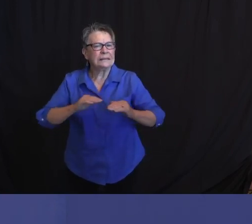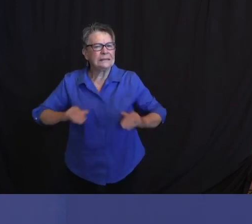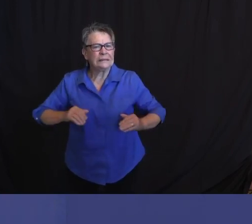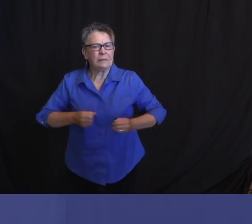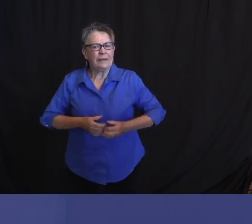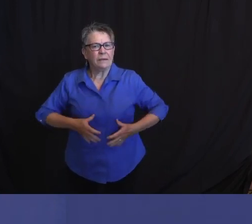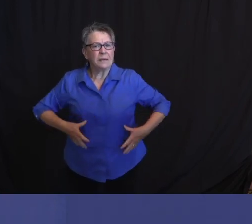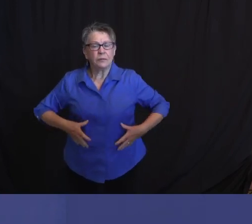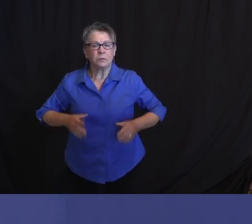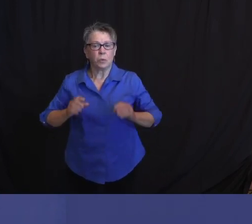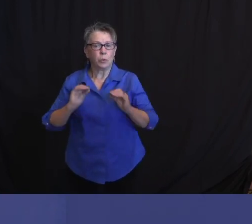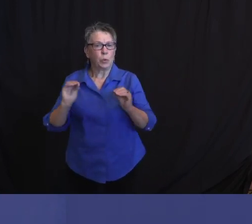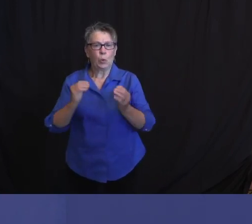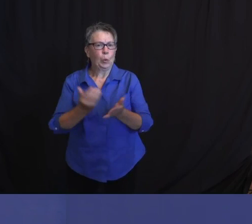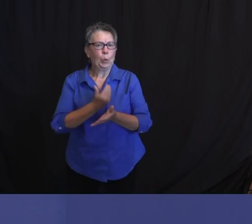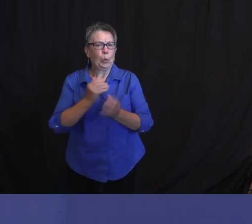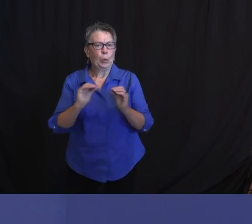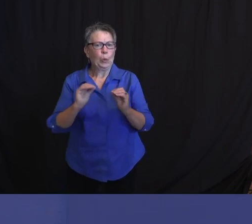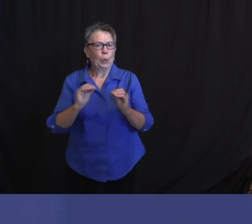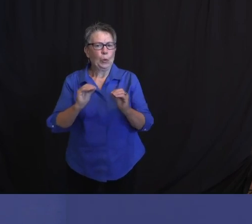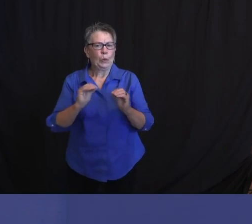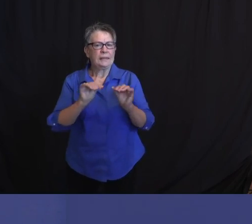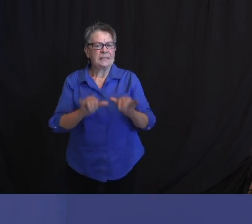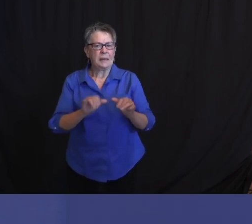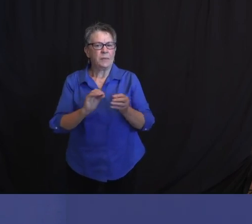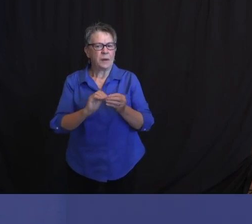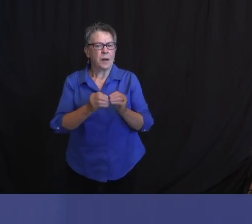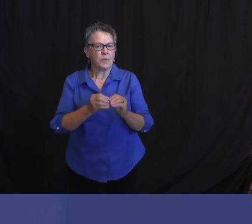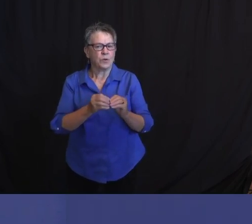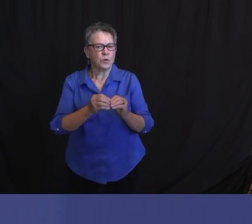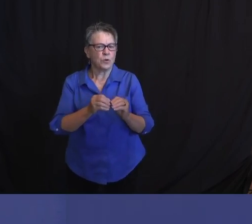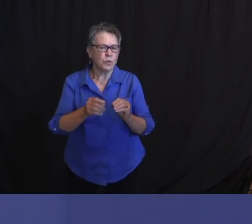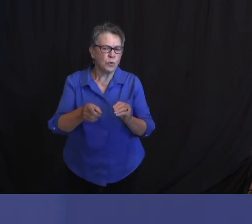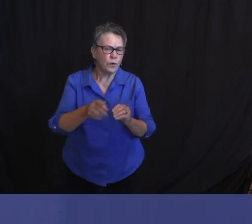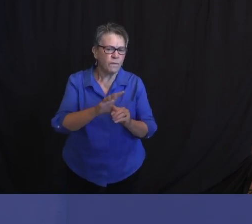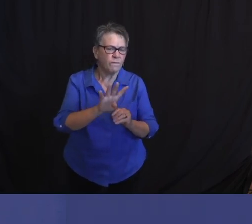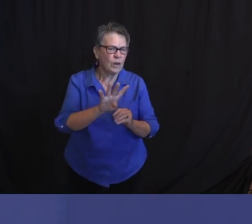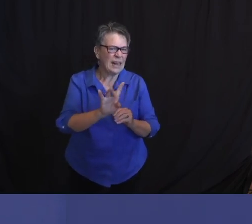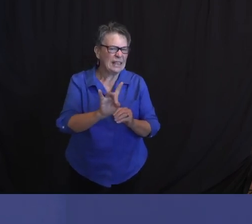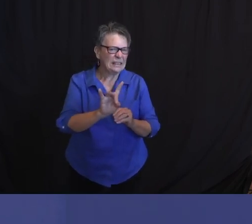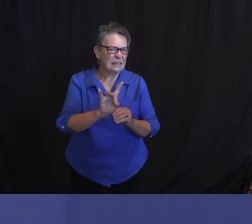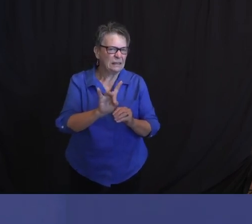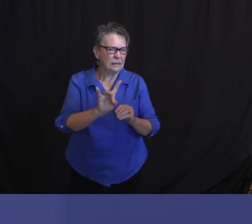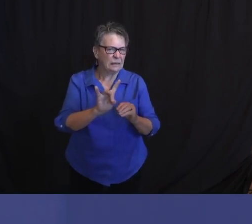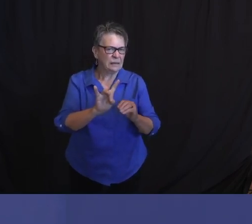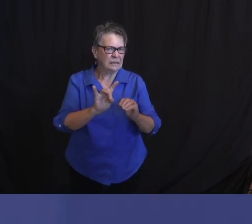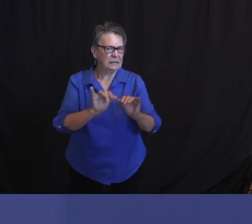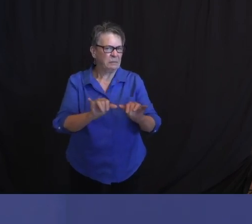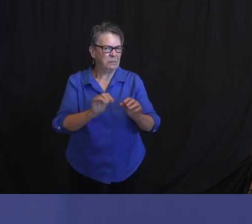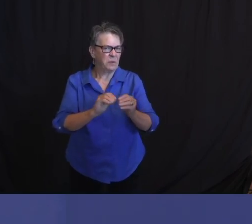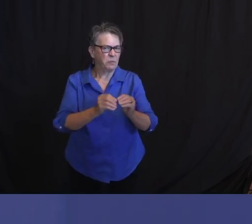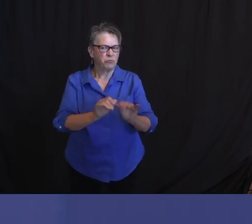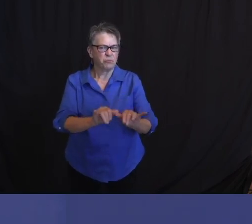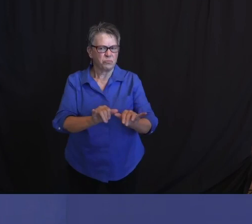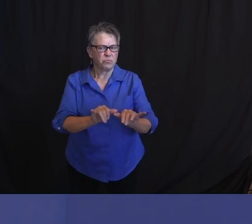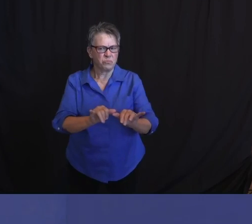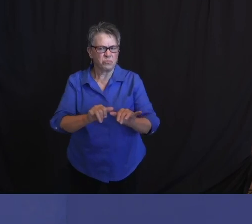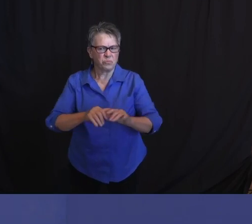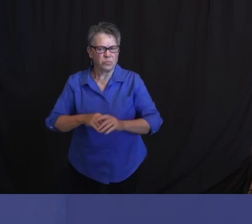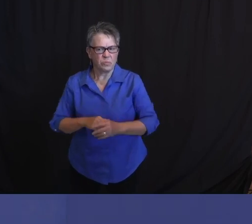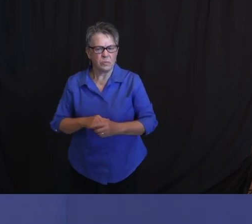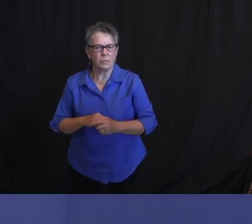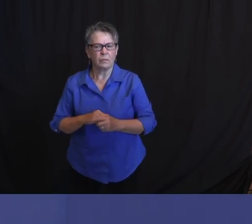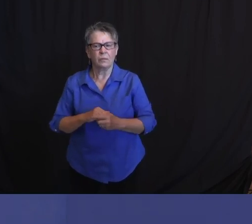state. The governor reviewed the new cases and deaths reported today. In terms of deaths, the breakdown by race